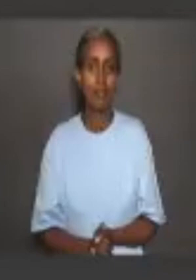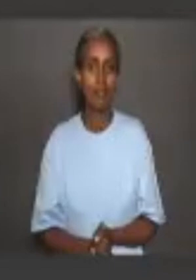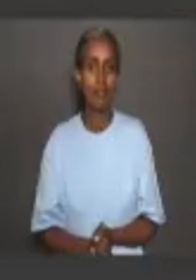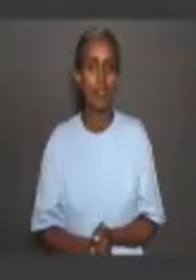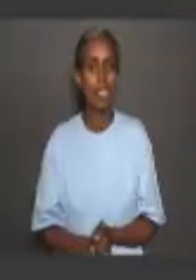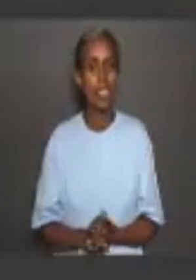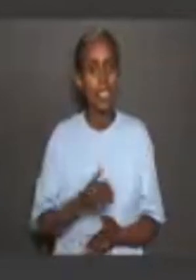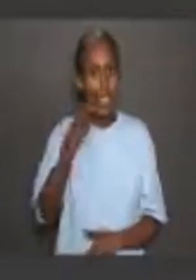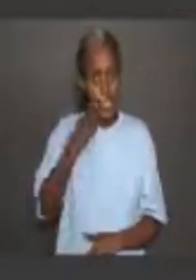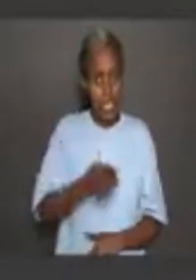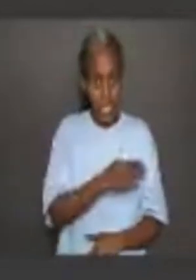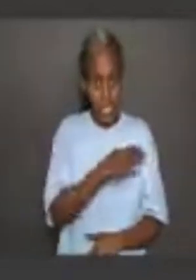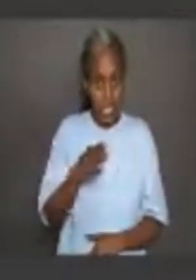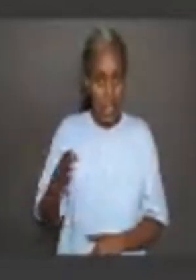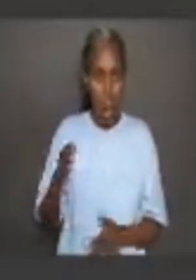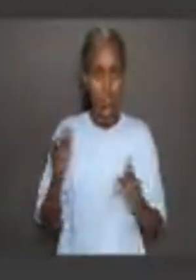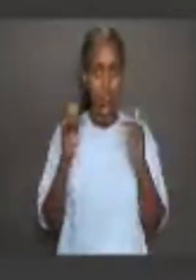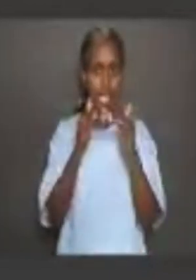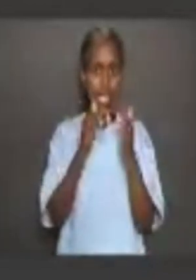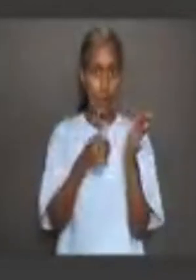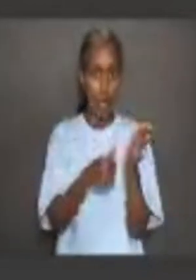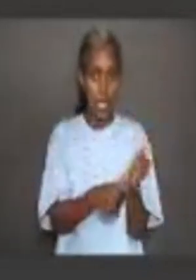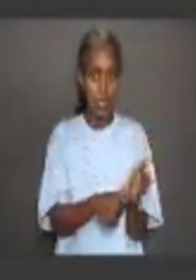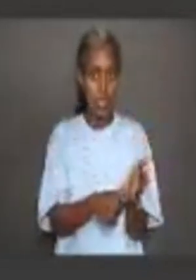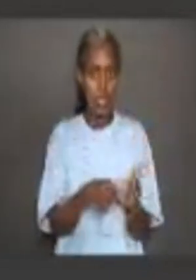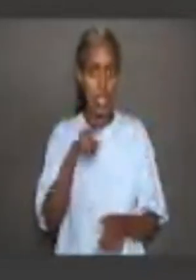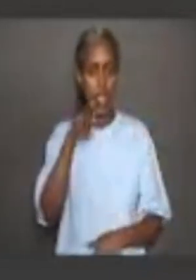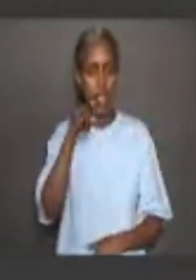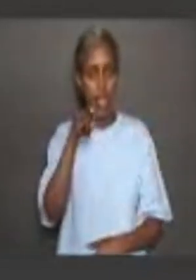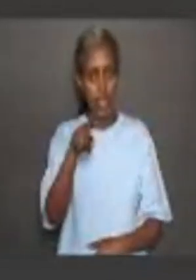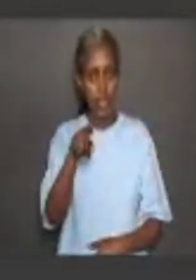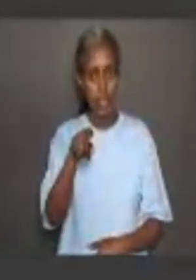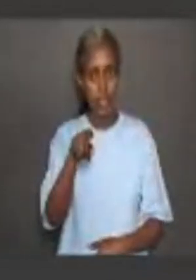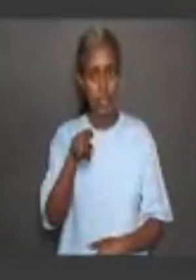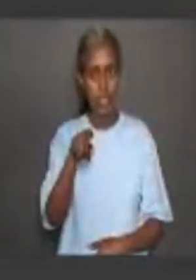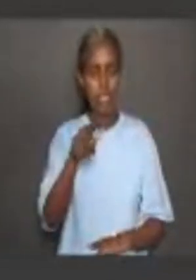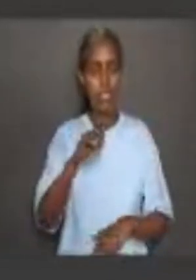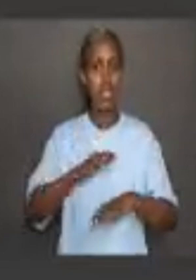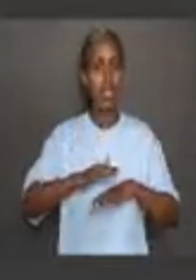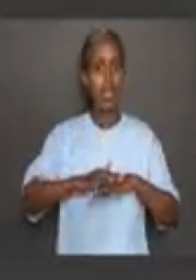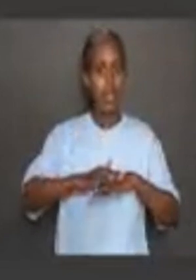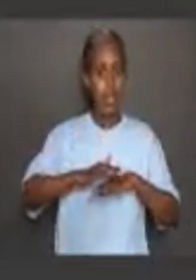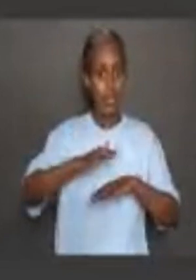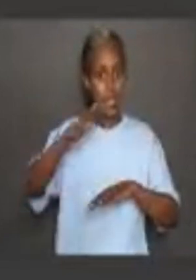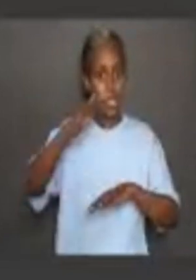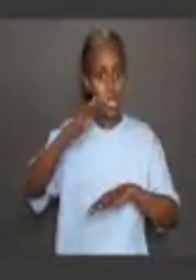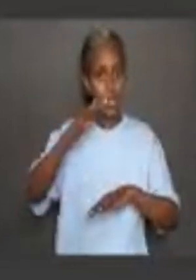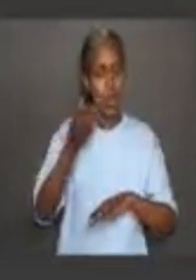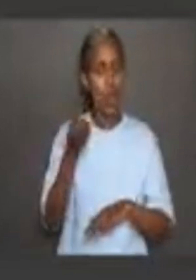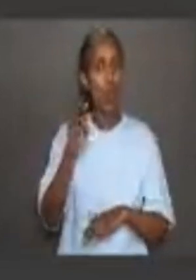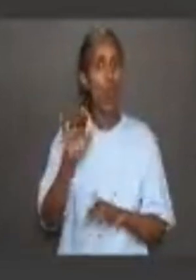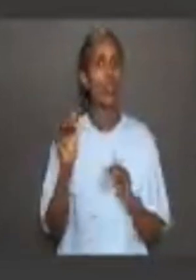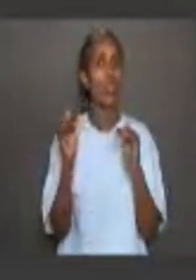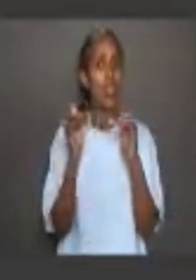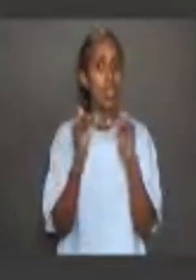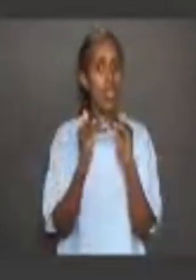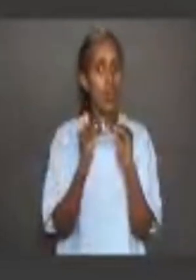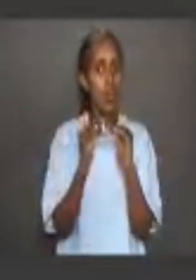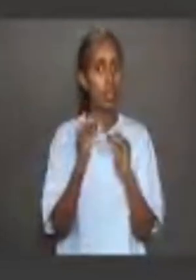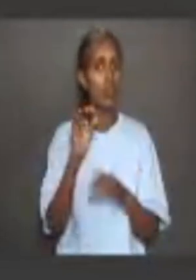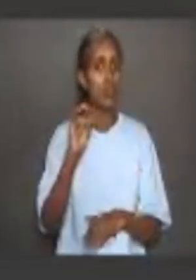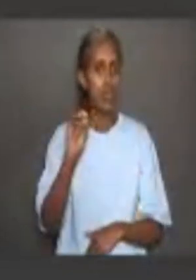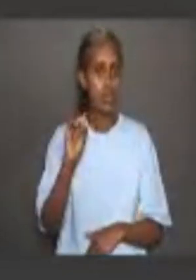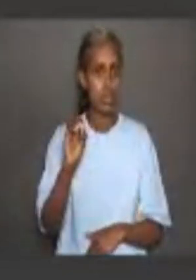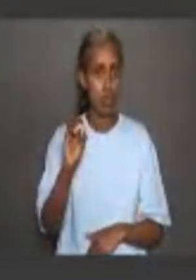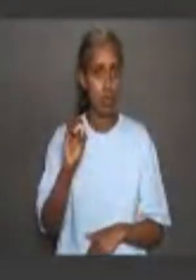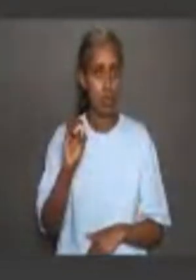The graphs of the inequalities x is greater than or equal to